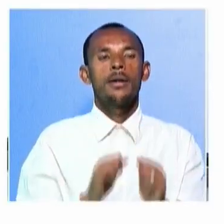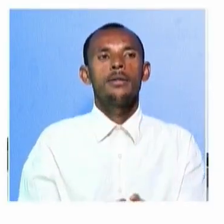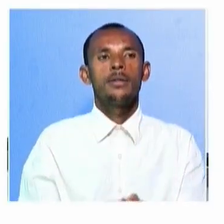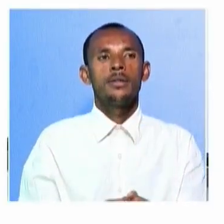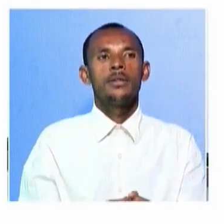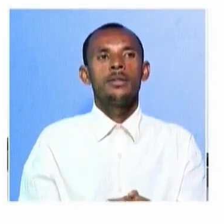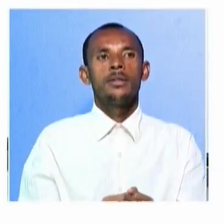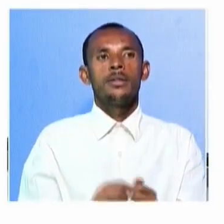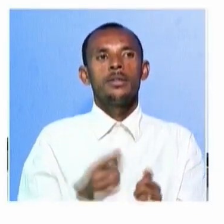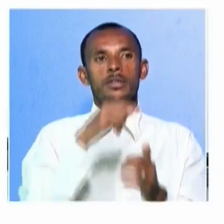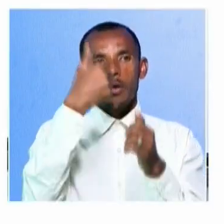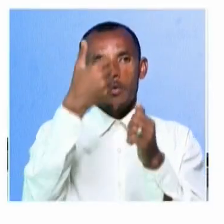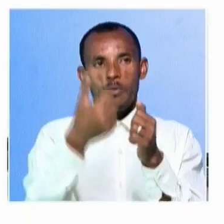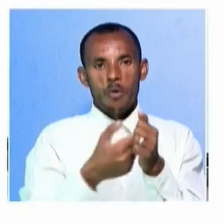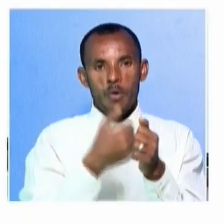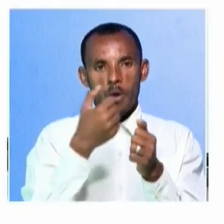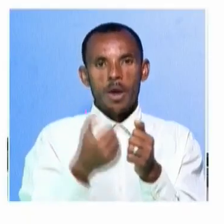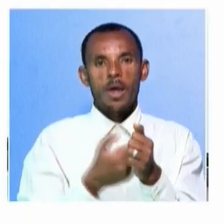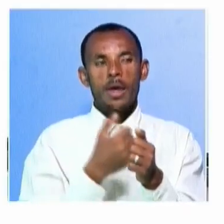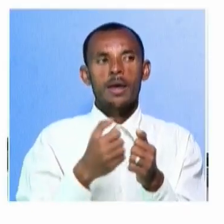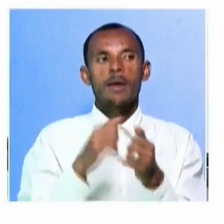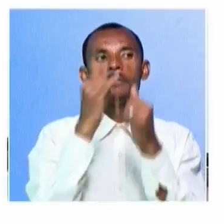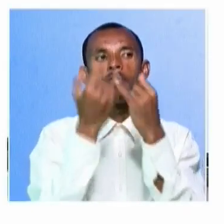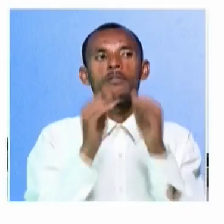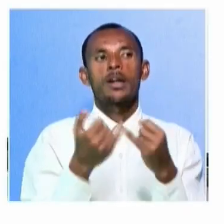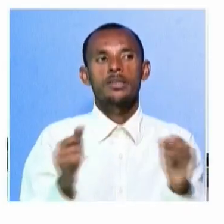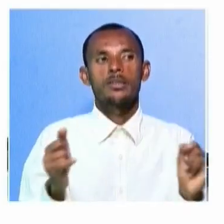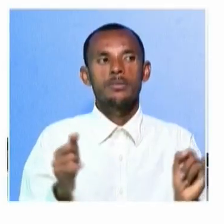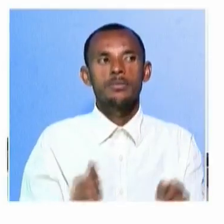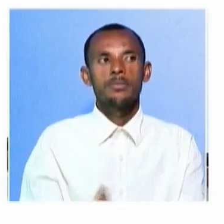the following fractions.